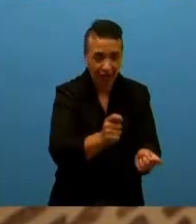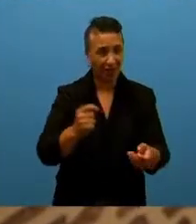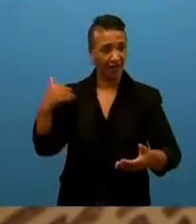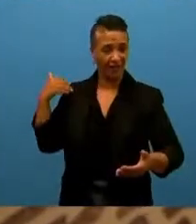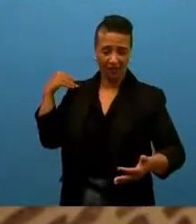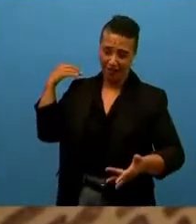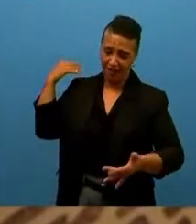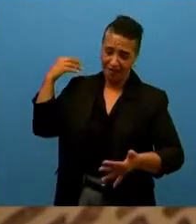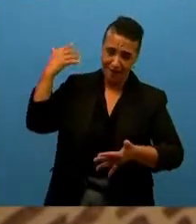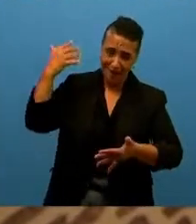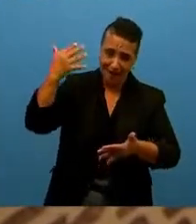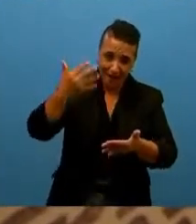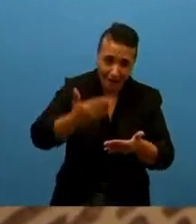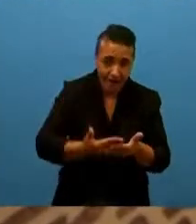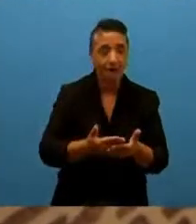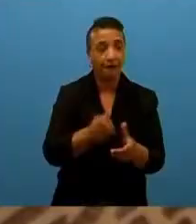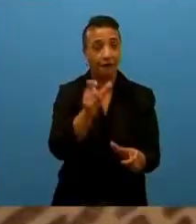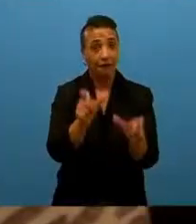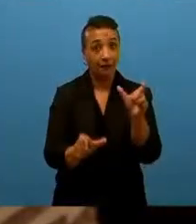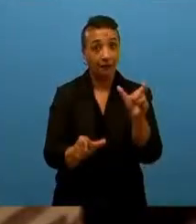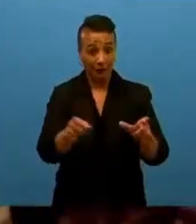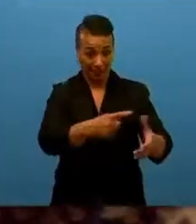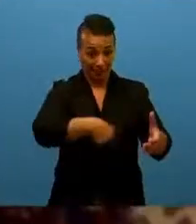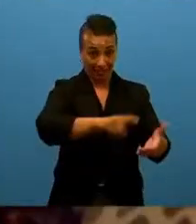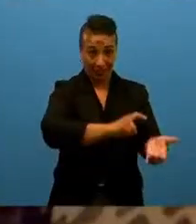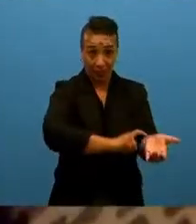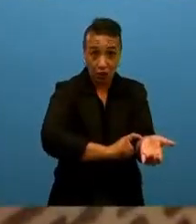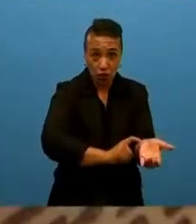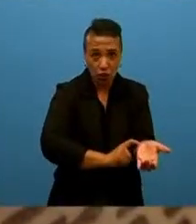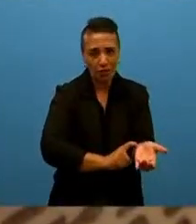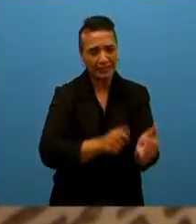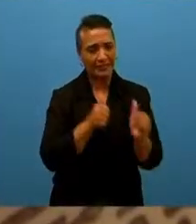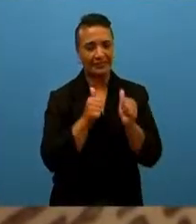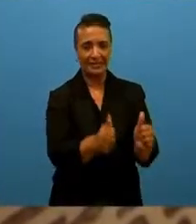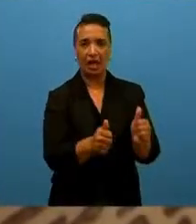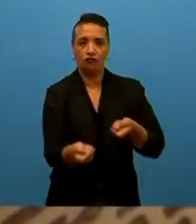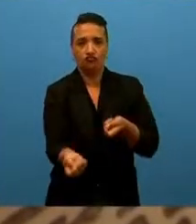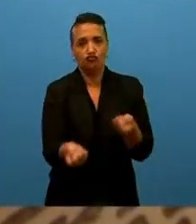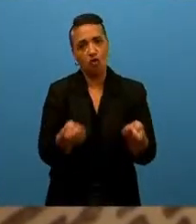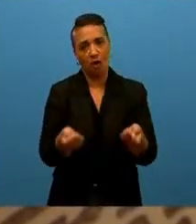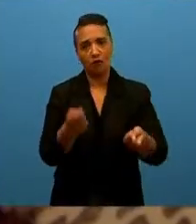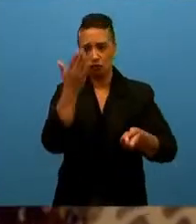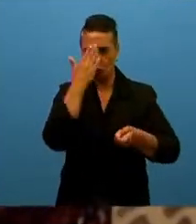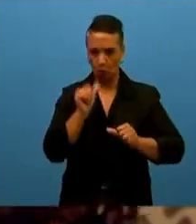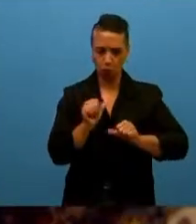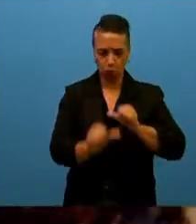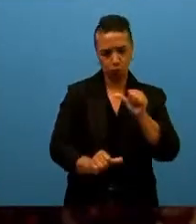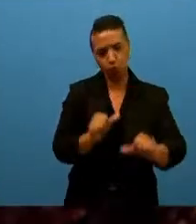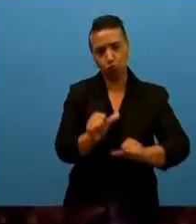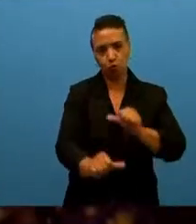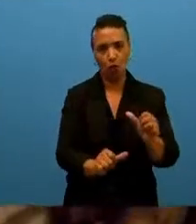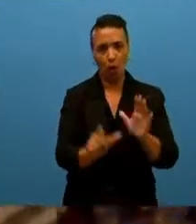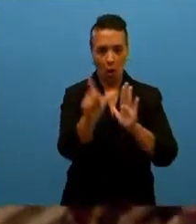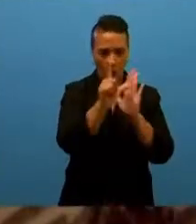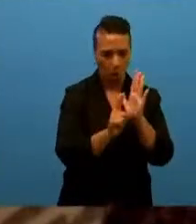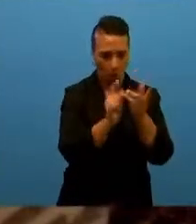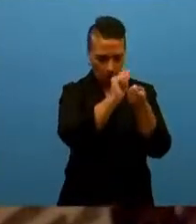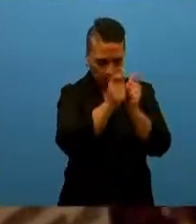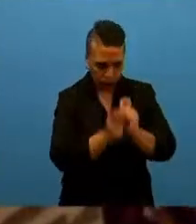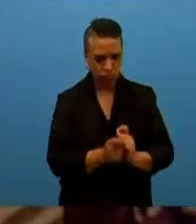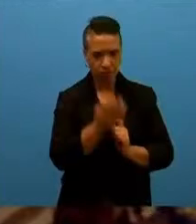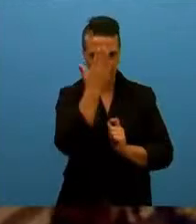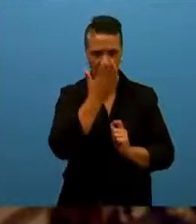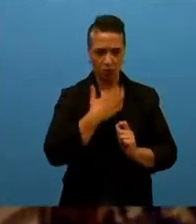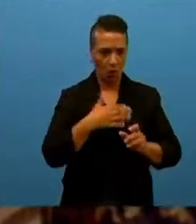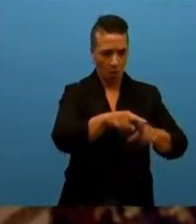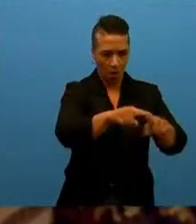immemorial, Indigenous peoples have exercised their own governance, created their own laws, and stewarded their own